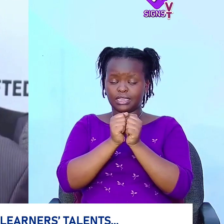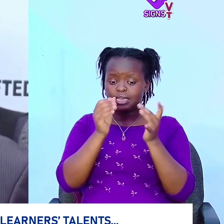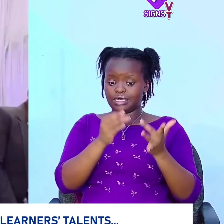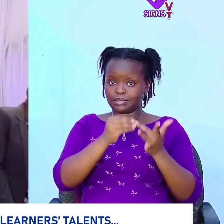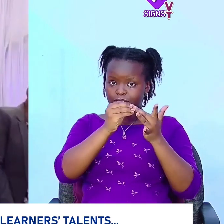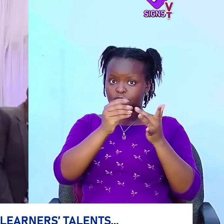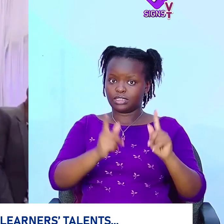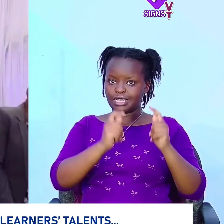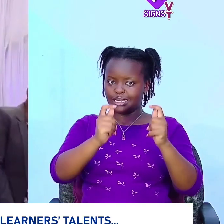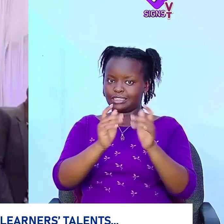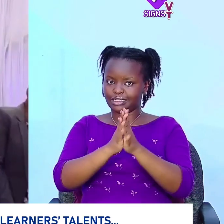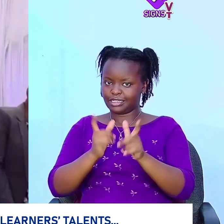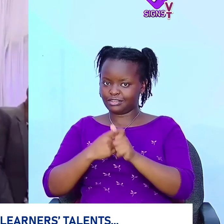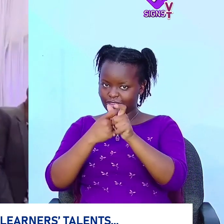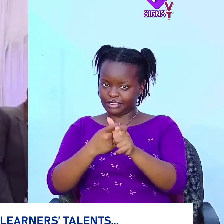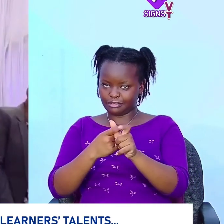and gifts.